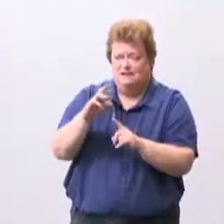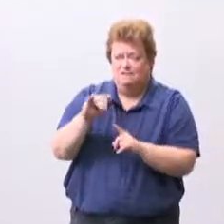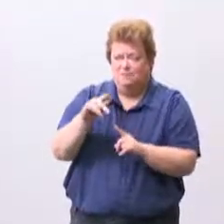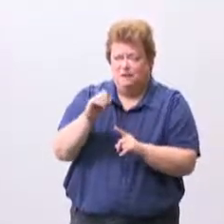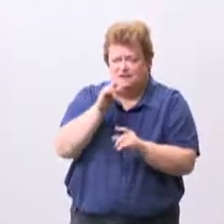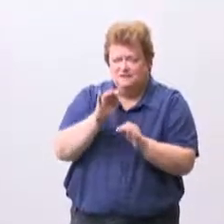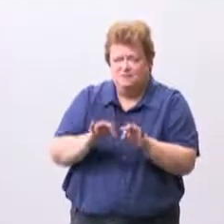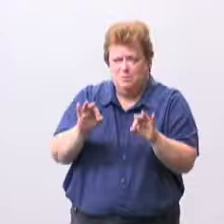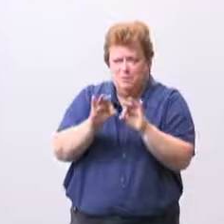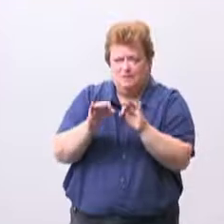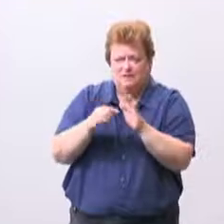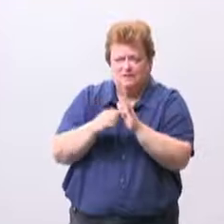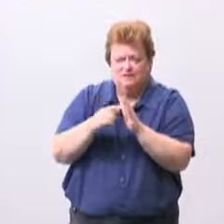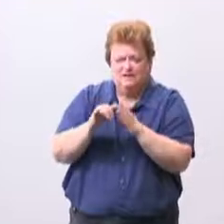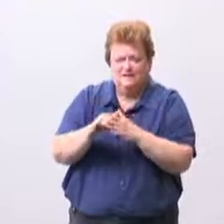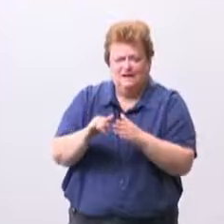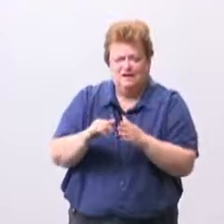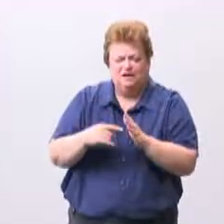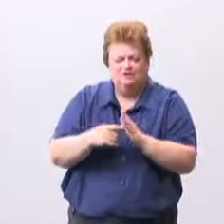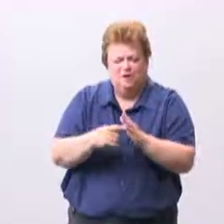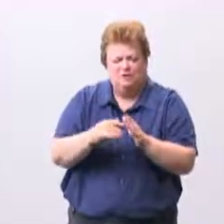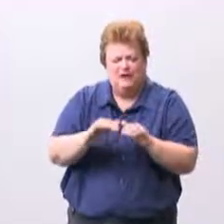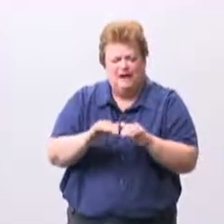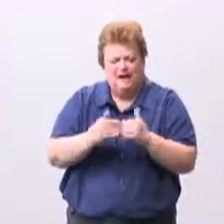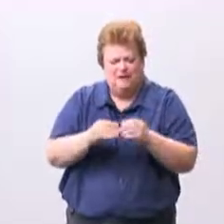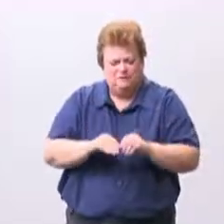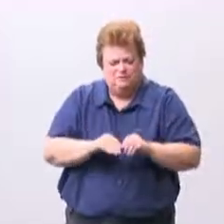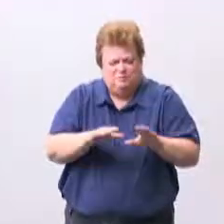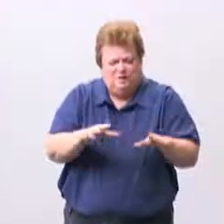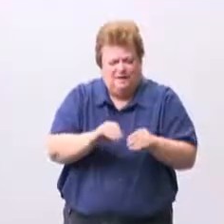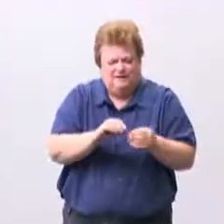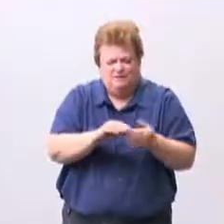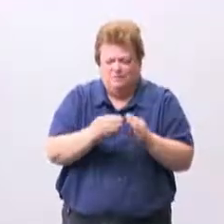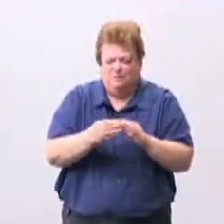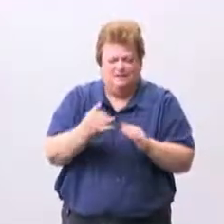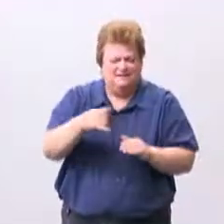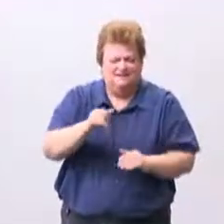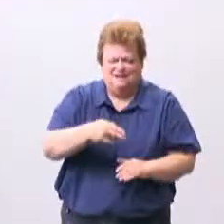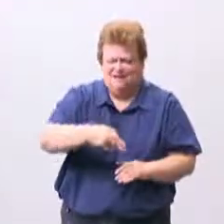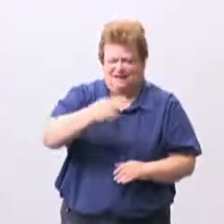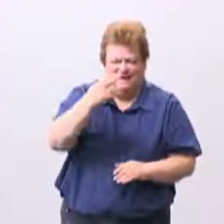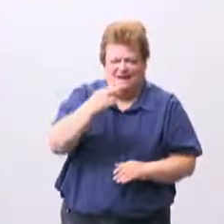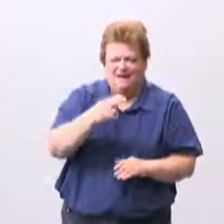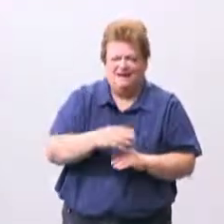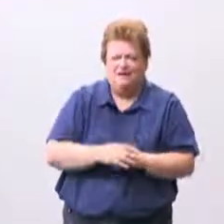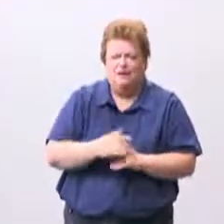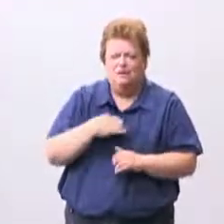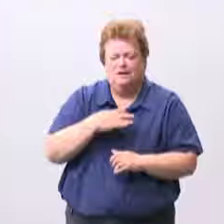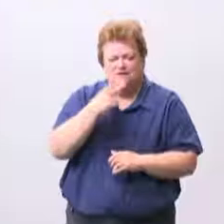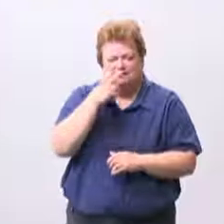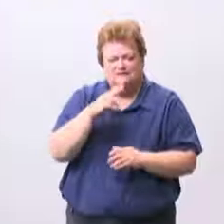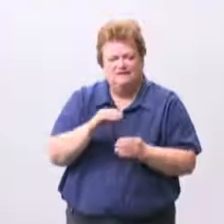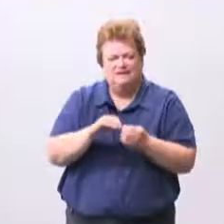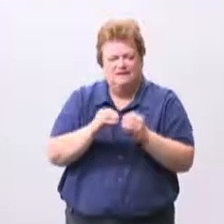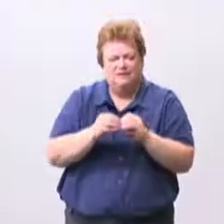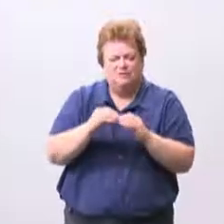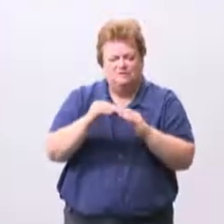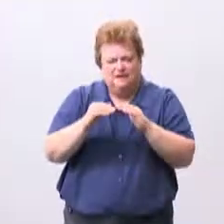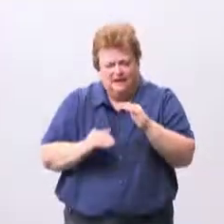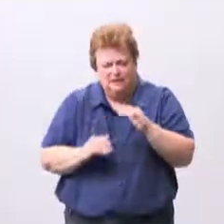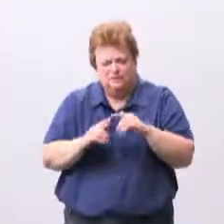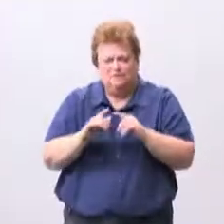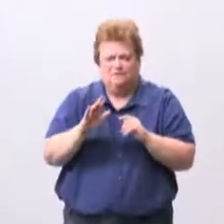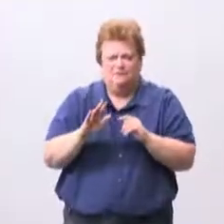an important indicator of spread in the community and is still too high. We want to see the positivity rate down in the 5